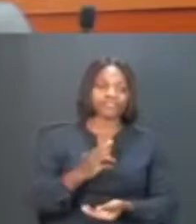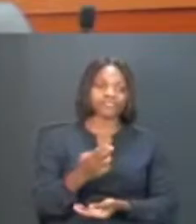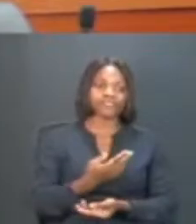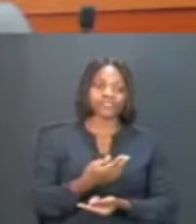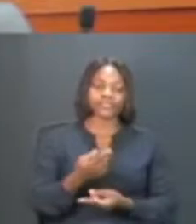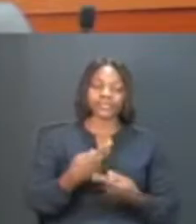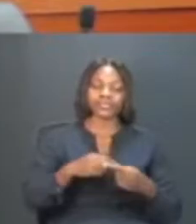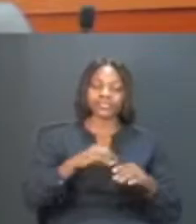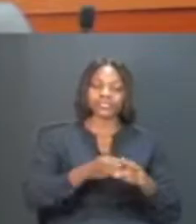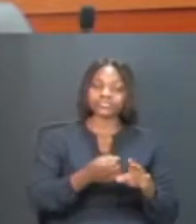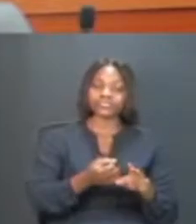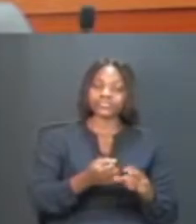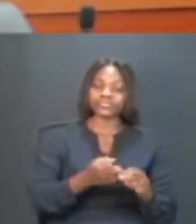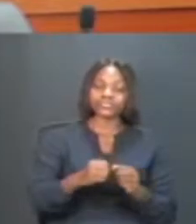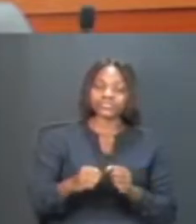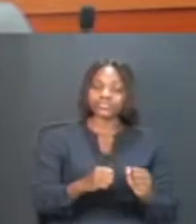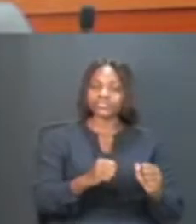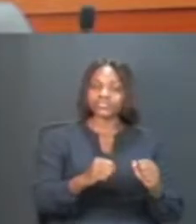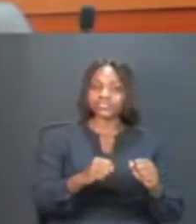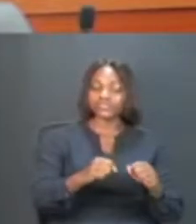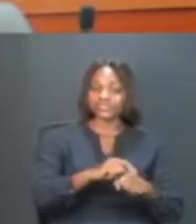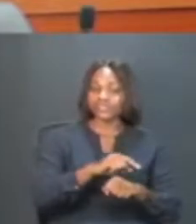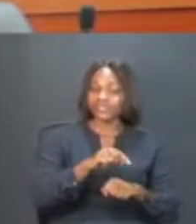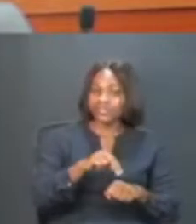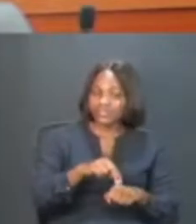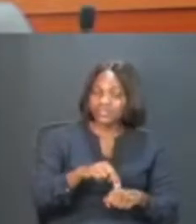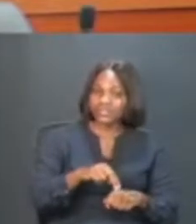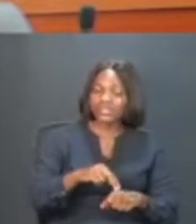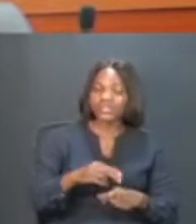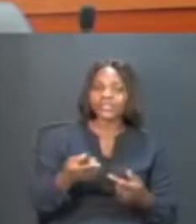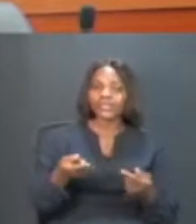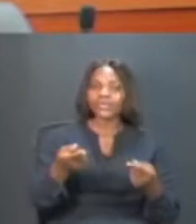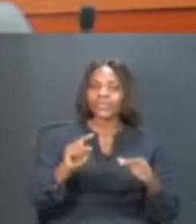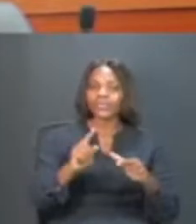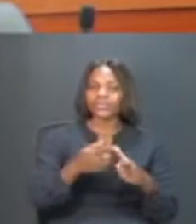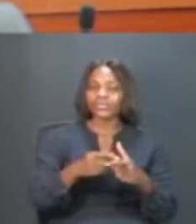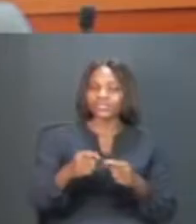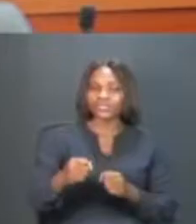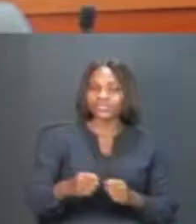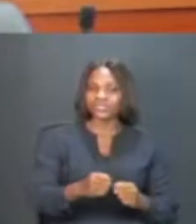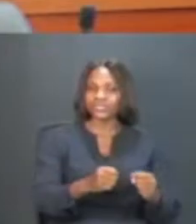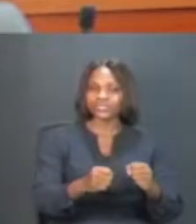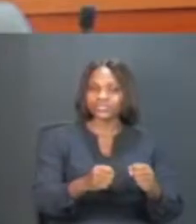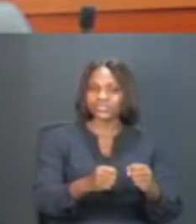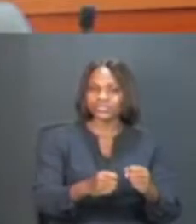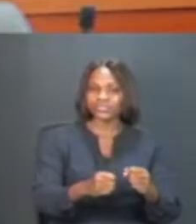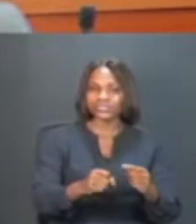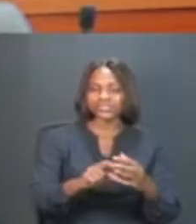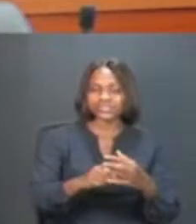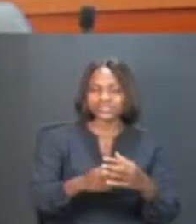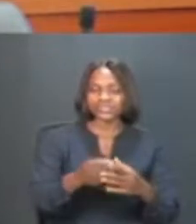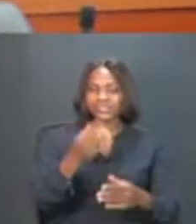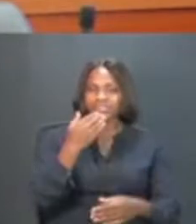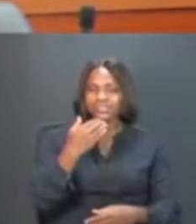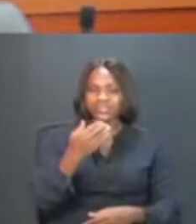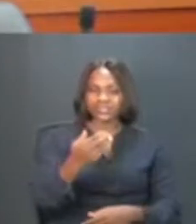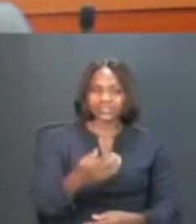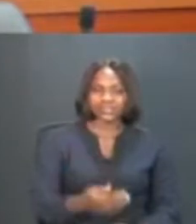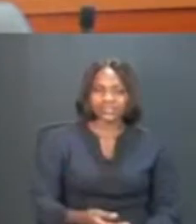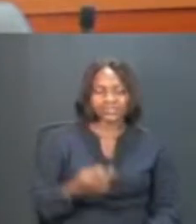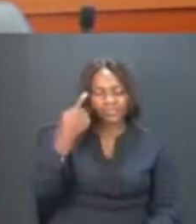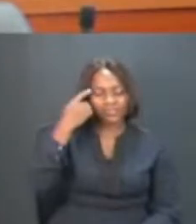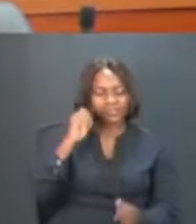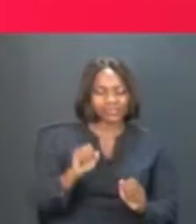the implementation of the national strategy and when the next strategy will kick off. I thank you, Mr. Speaker, for